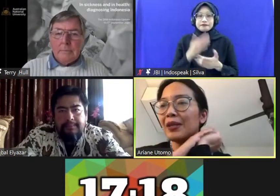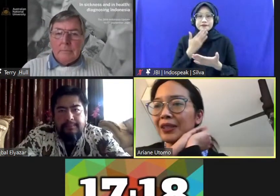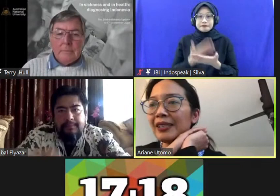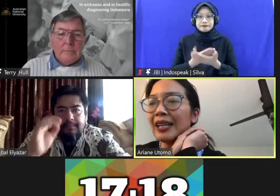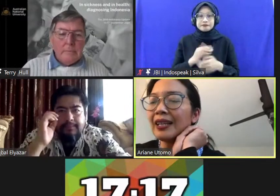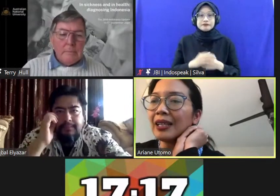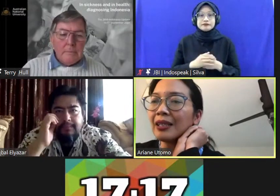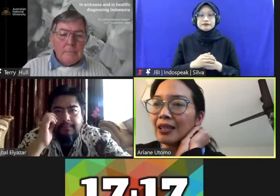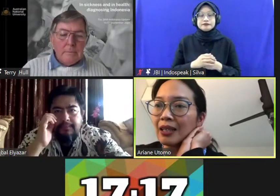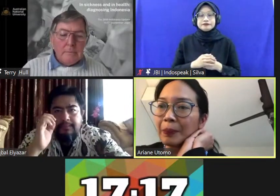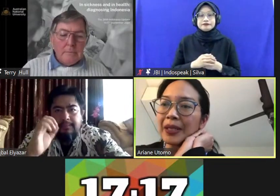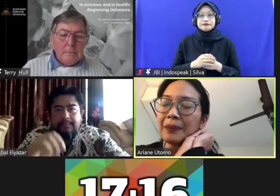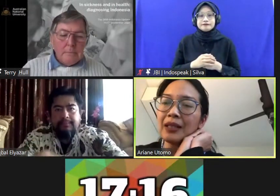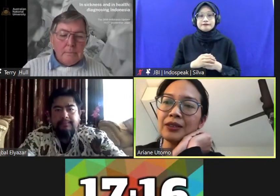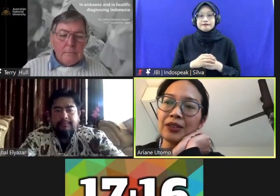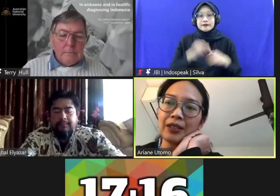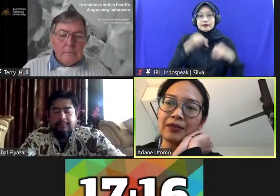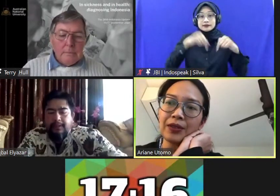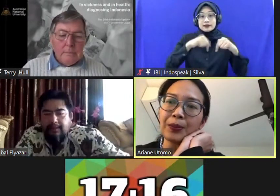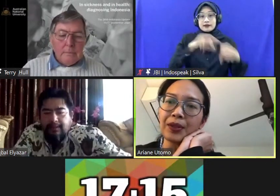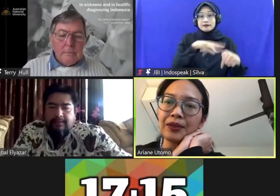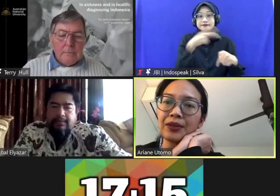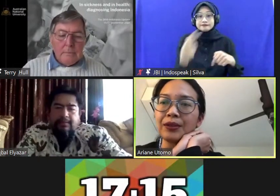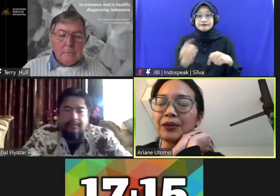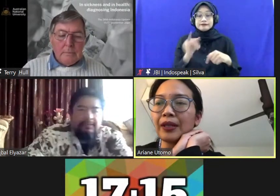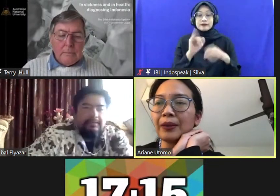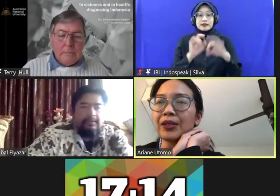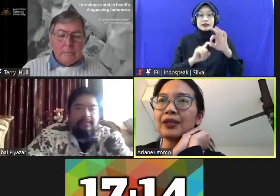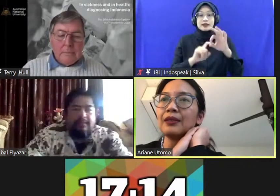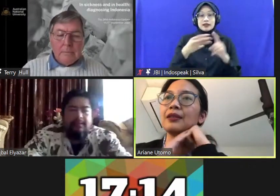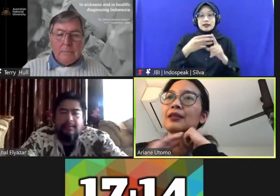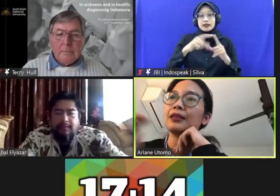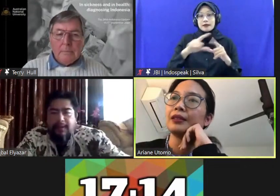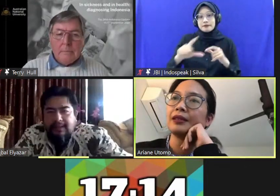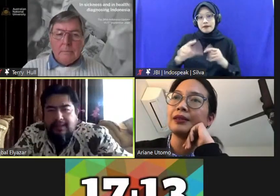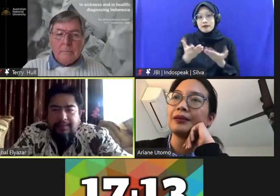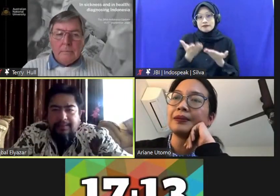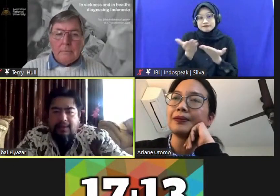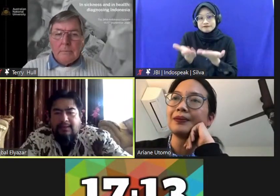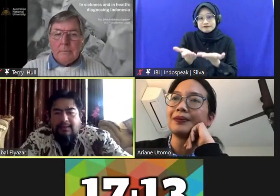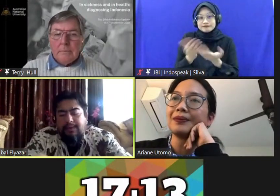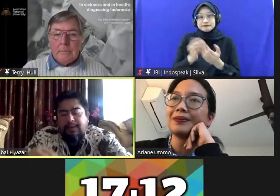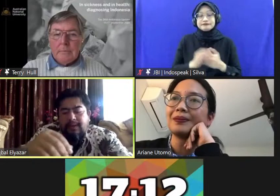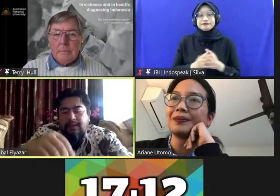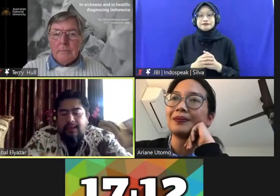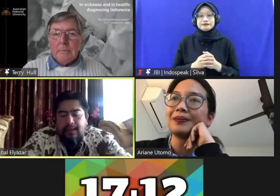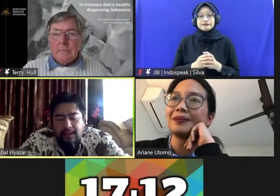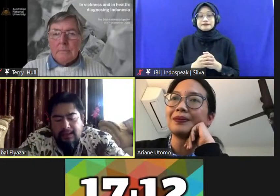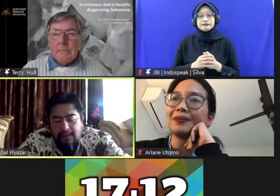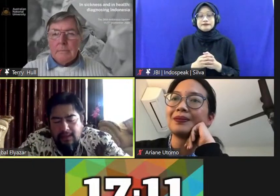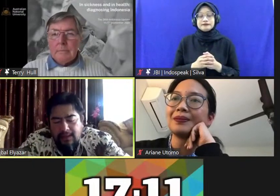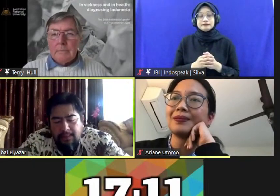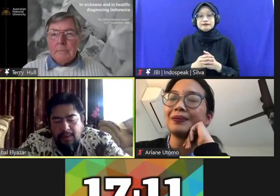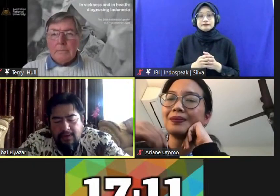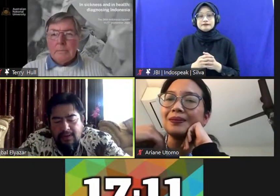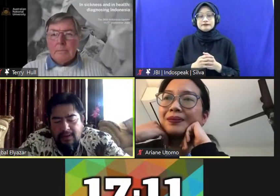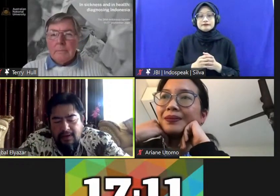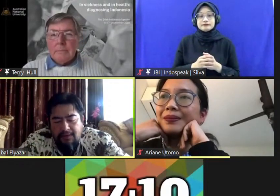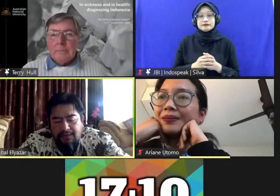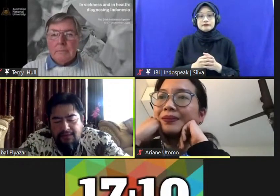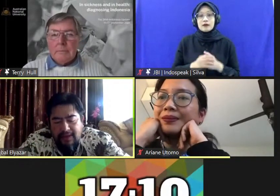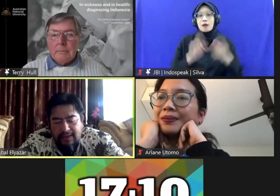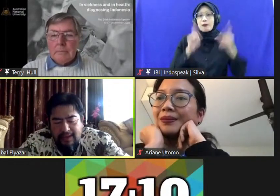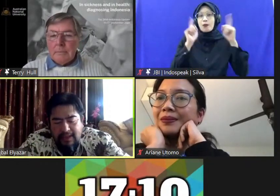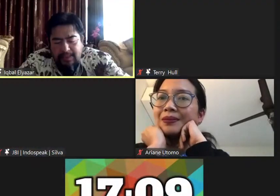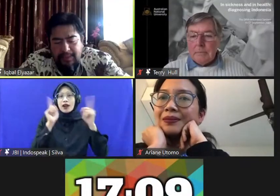Okay, berikutnya silakan Pak Iqbal. Do you have a response to that question? Terima kasih, Pak Nyoman. So the politics